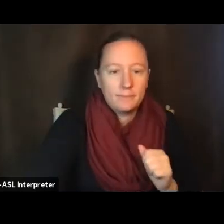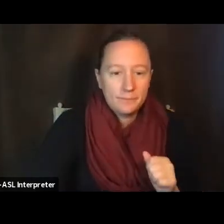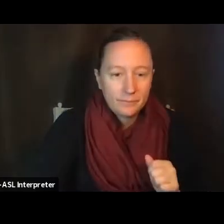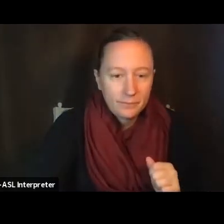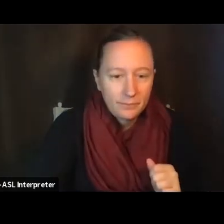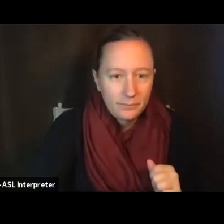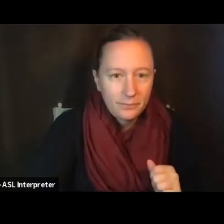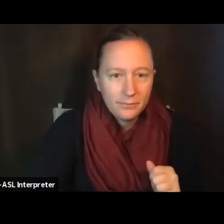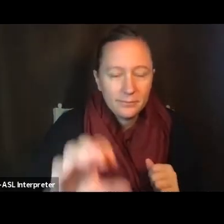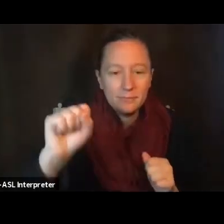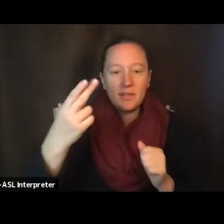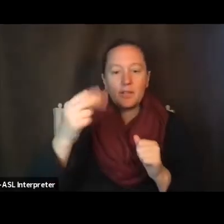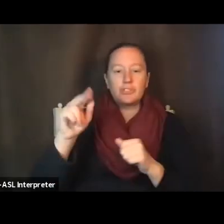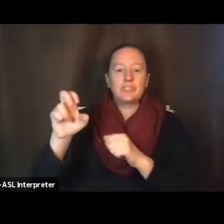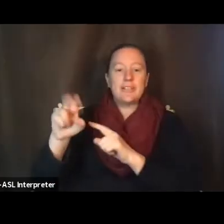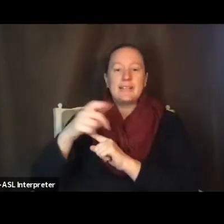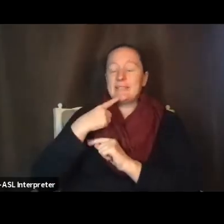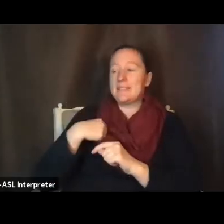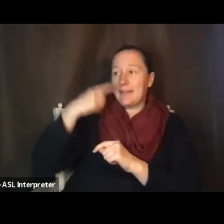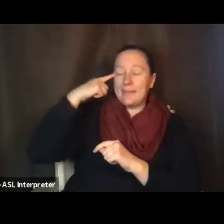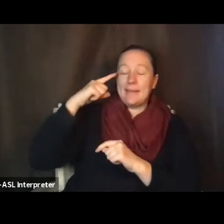Oh, looks like we lost Gina.